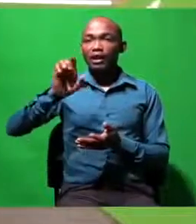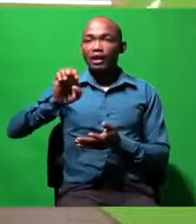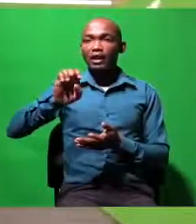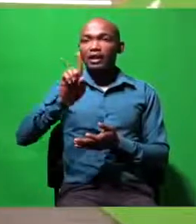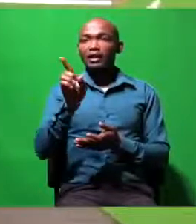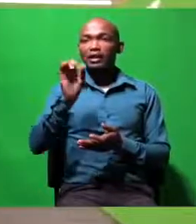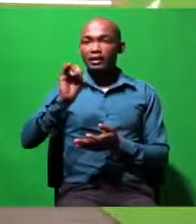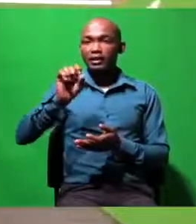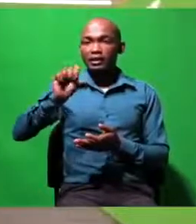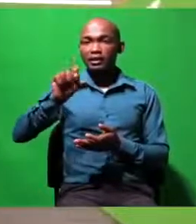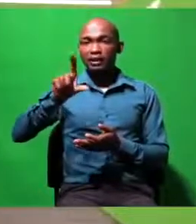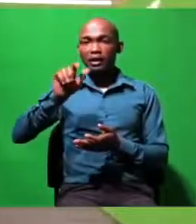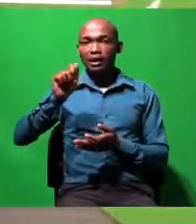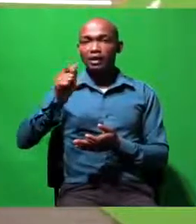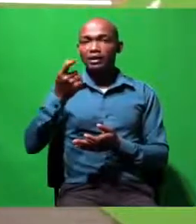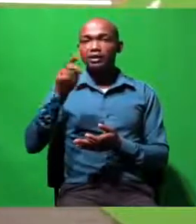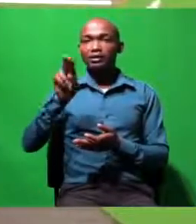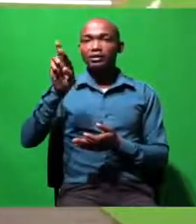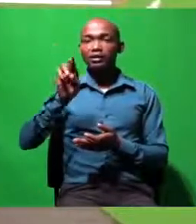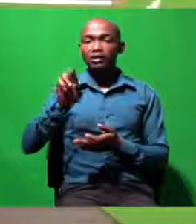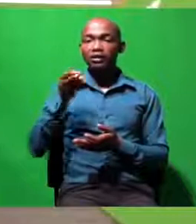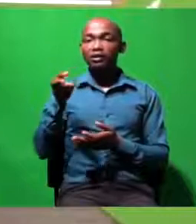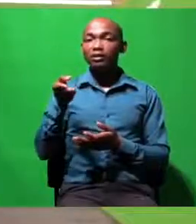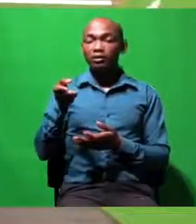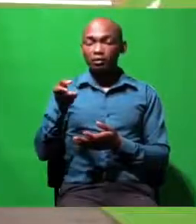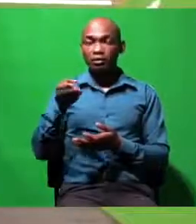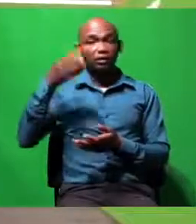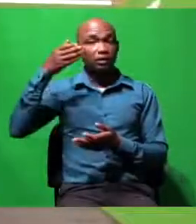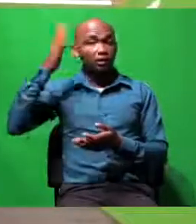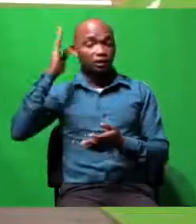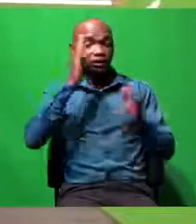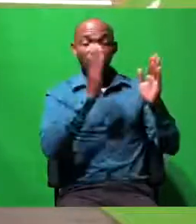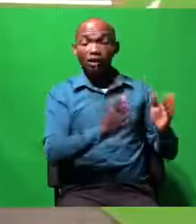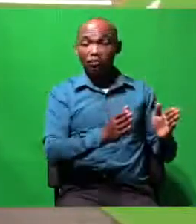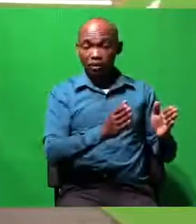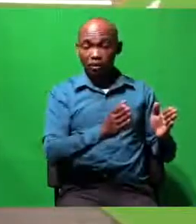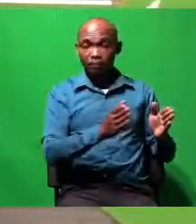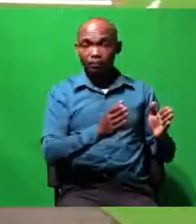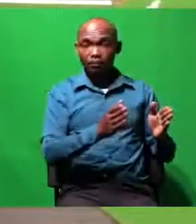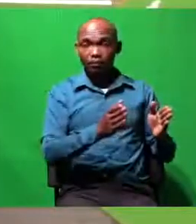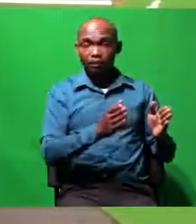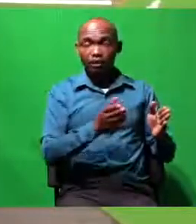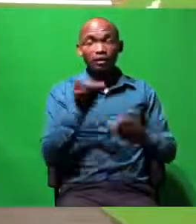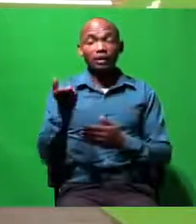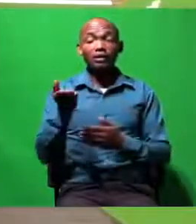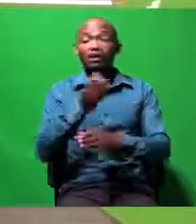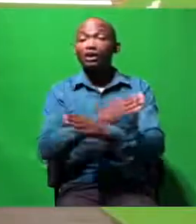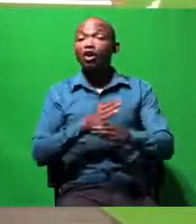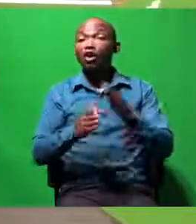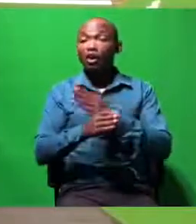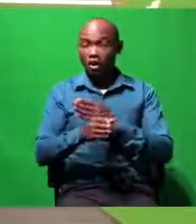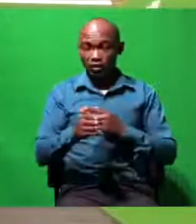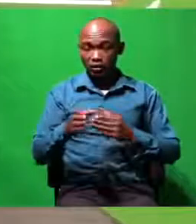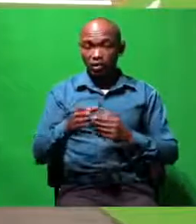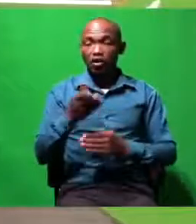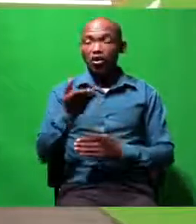legislature. Legislature is one among the central government, among the organ of the central